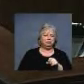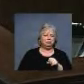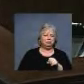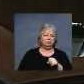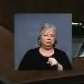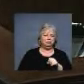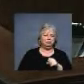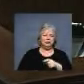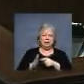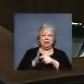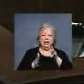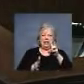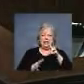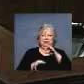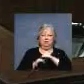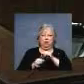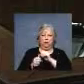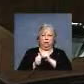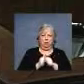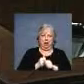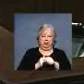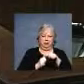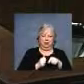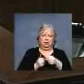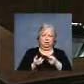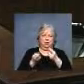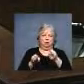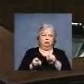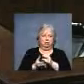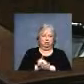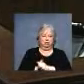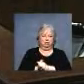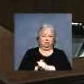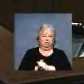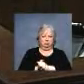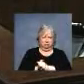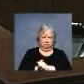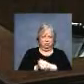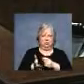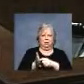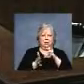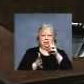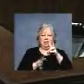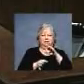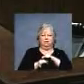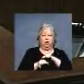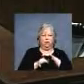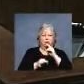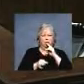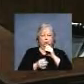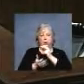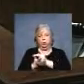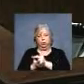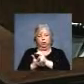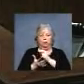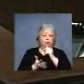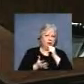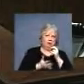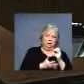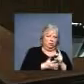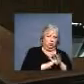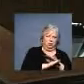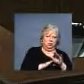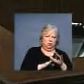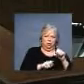it takes 6 votes to pass this resolution. It takes 6 votes to approve or disapprove the